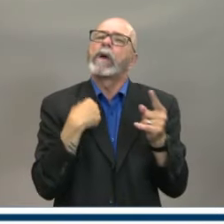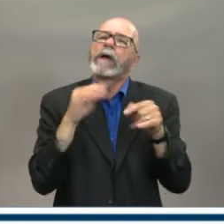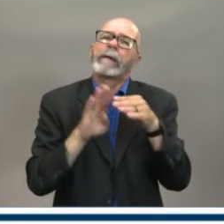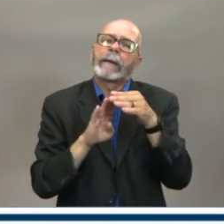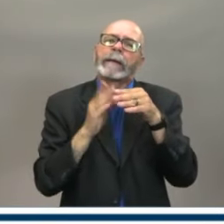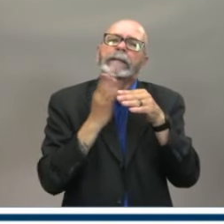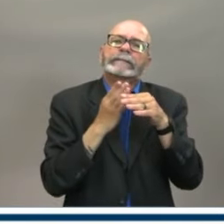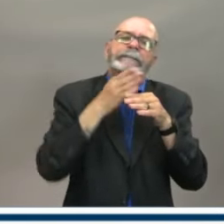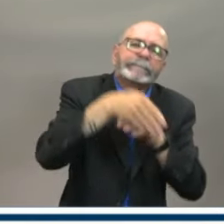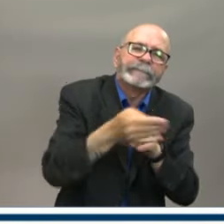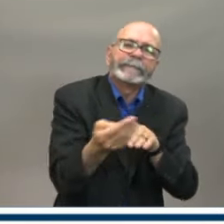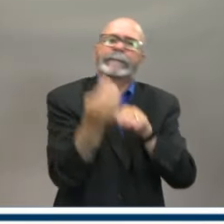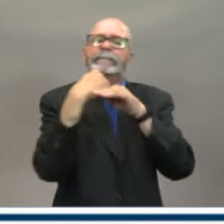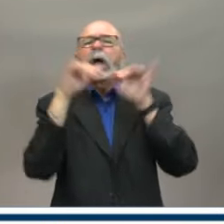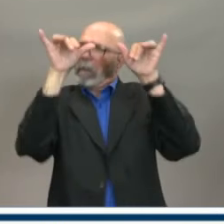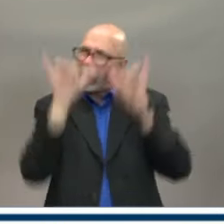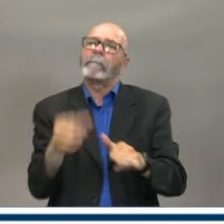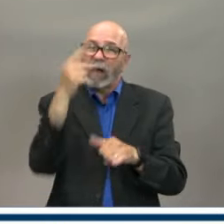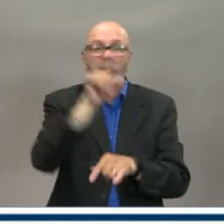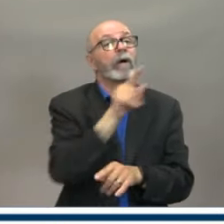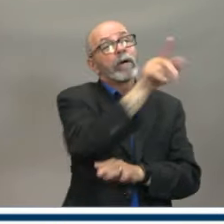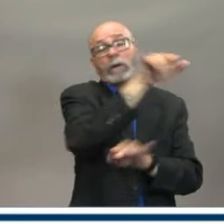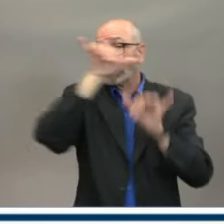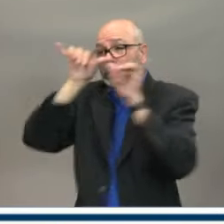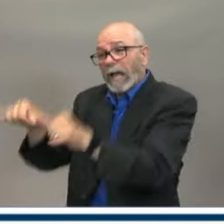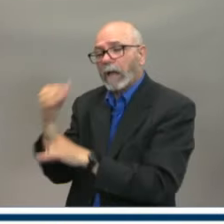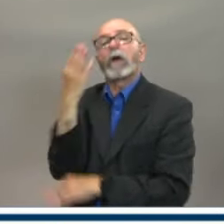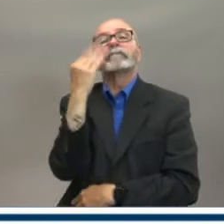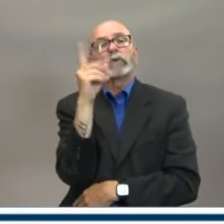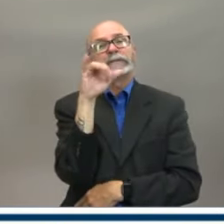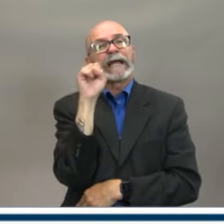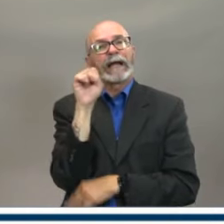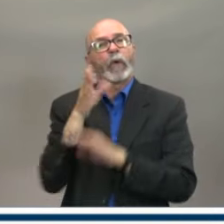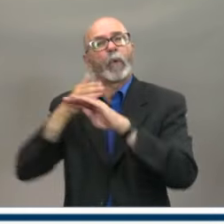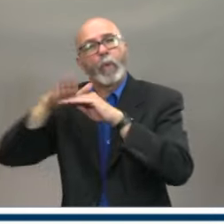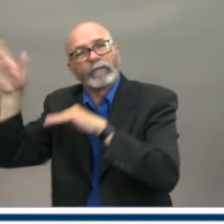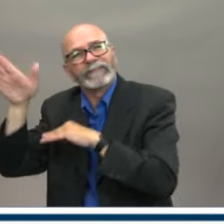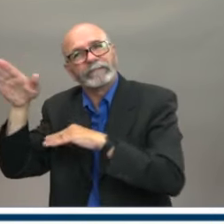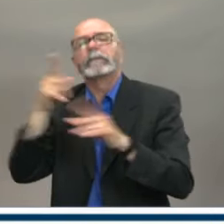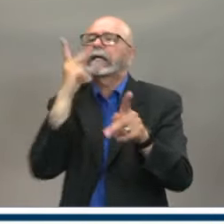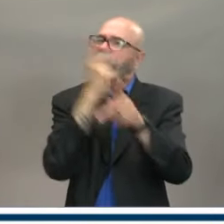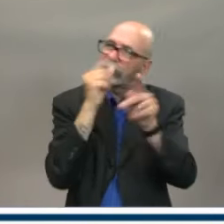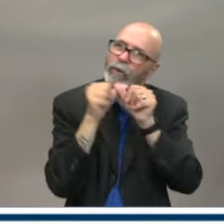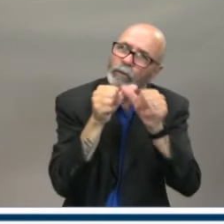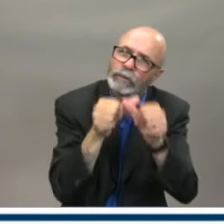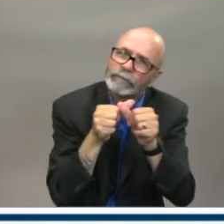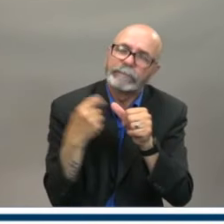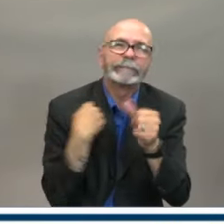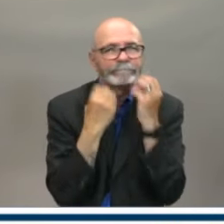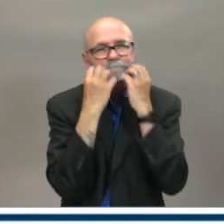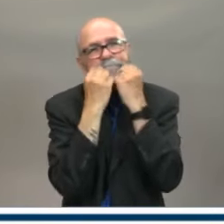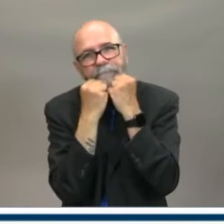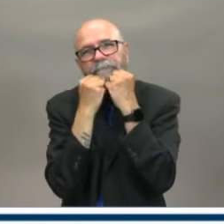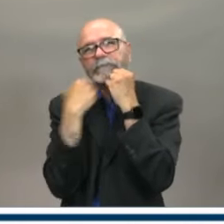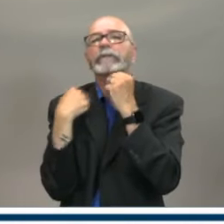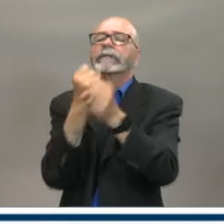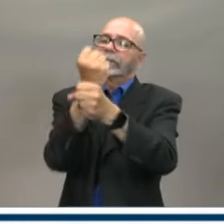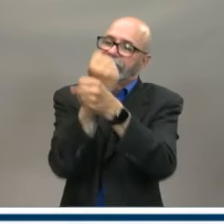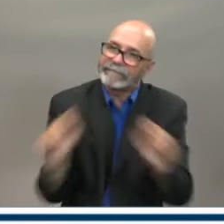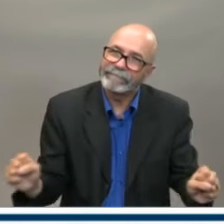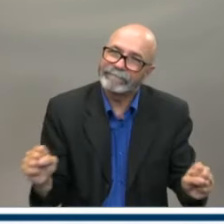we'll continue to move along the path that we're on with the focus on the health and safety of Nova Scotians. Alicia, do you have a follow-up?